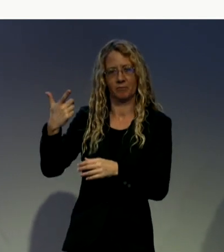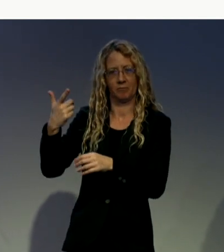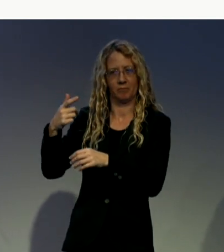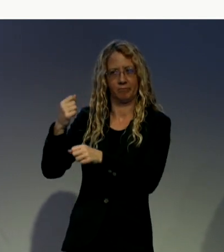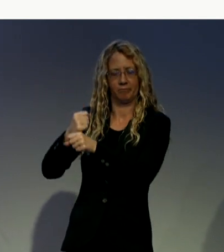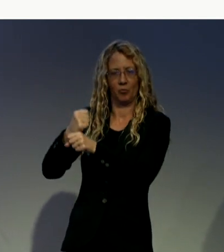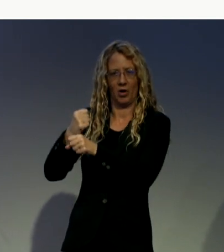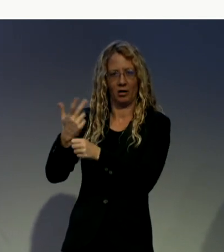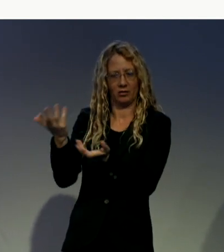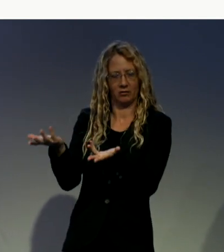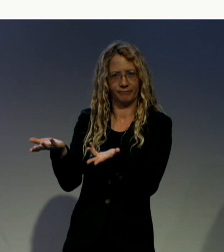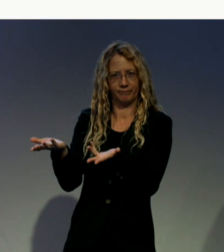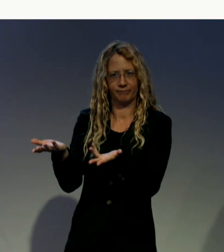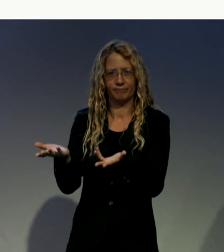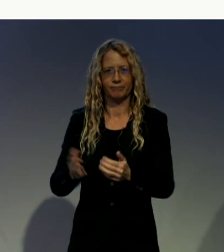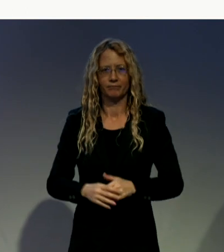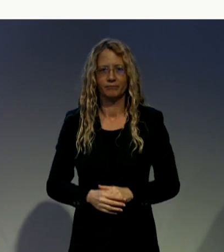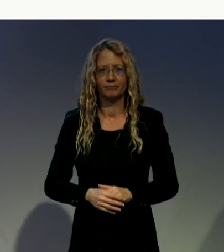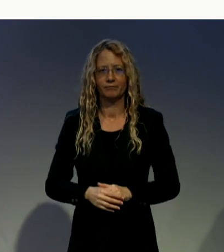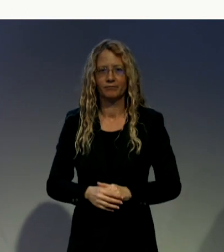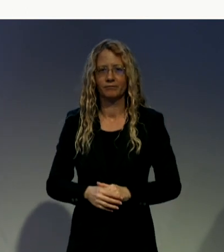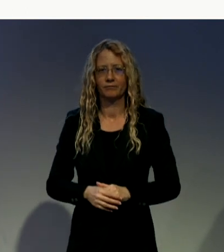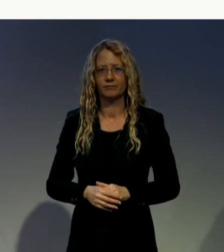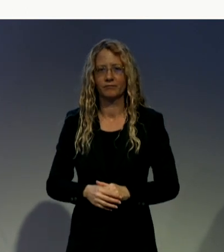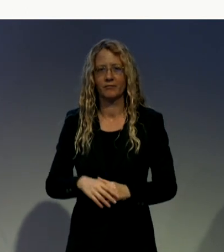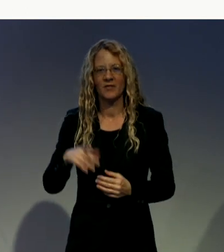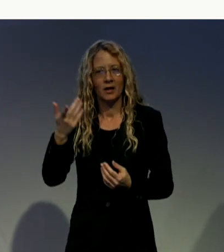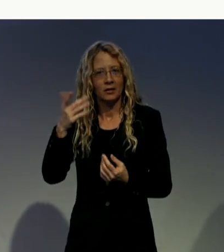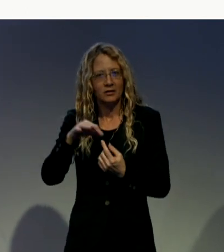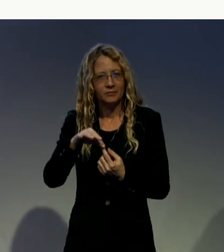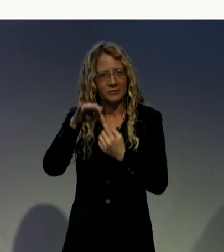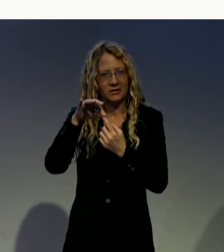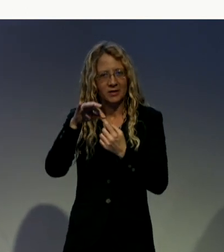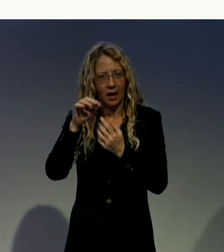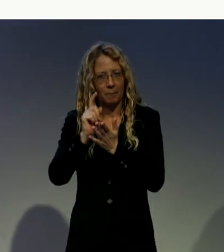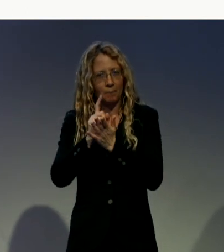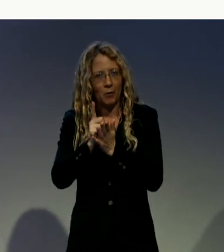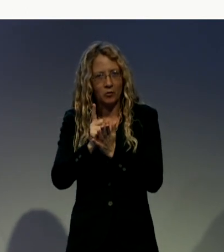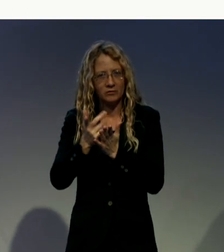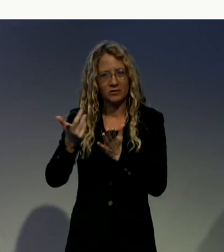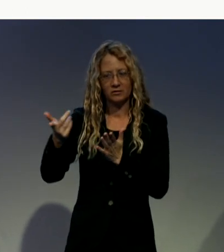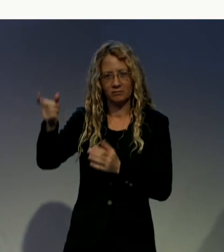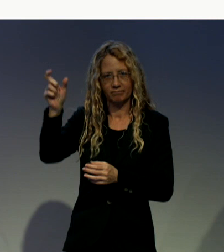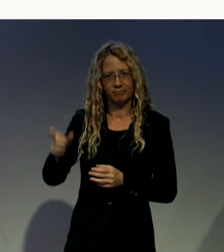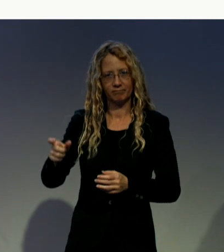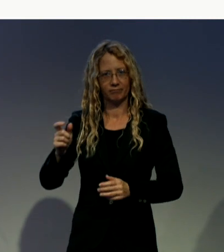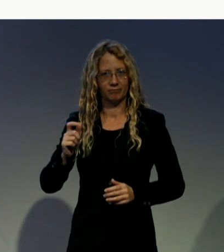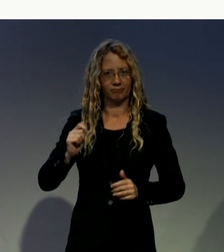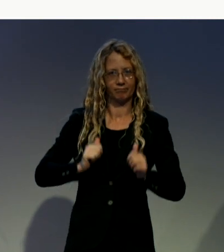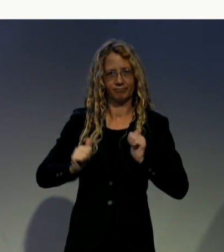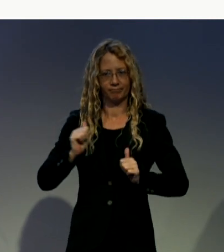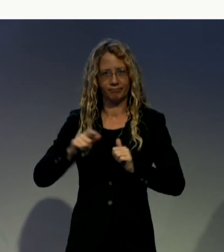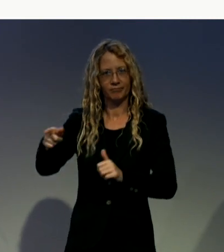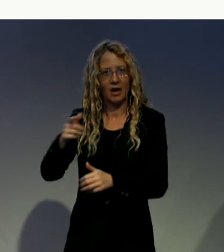which is the casting moment that actors with disabilities are not even considered often for roles,